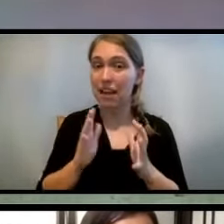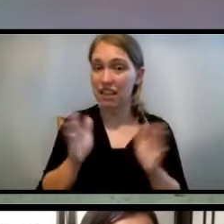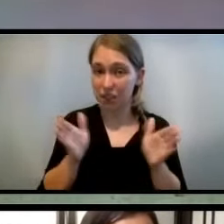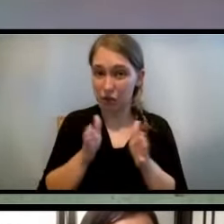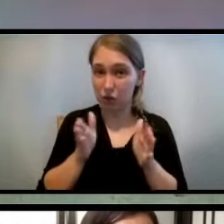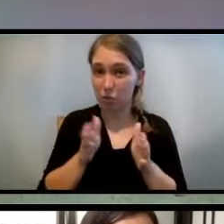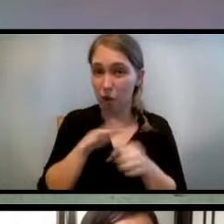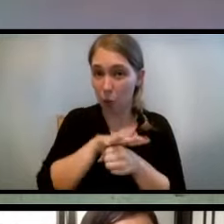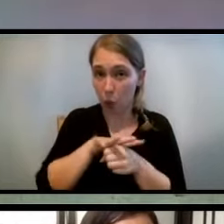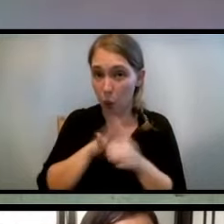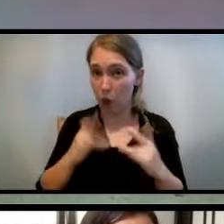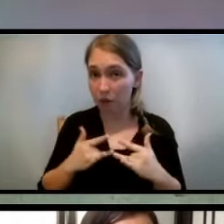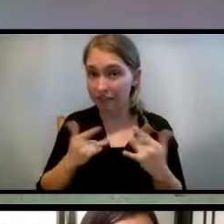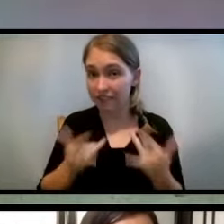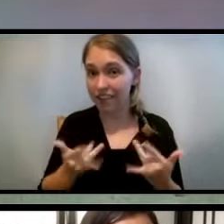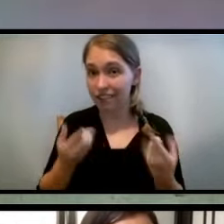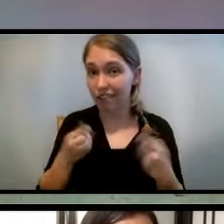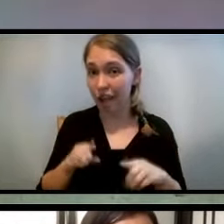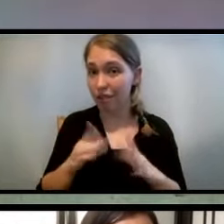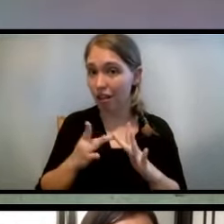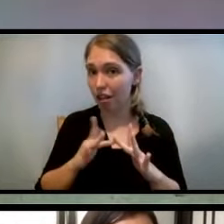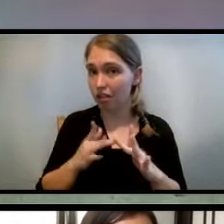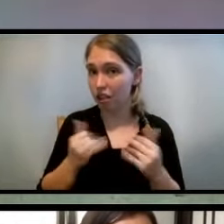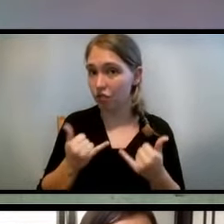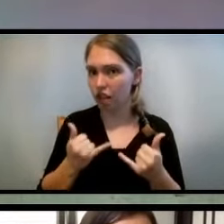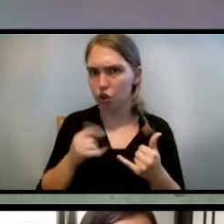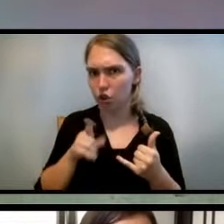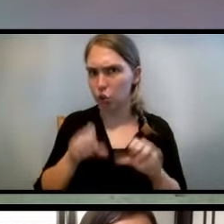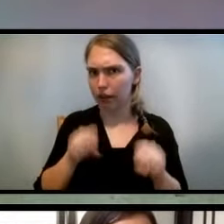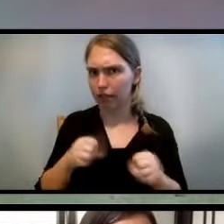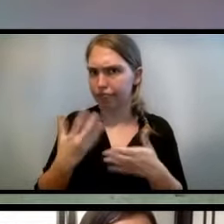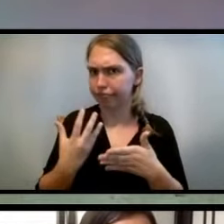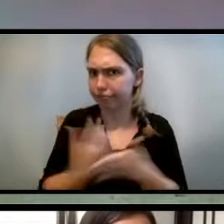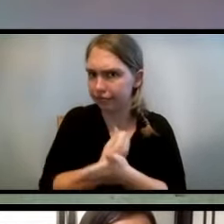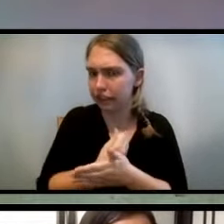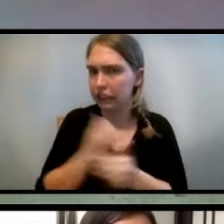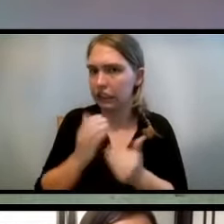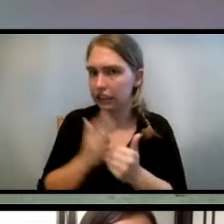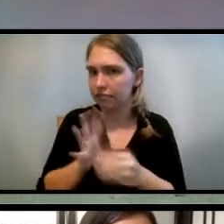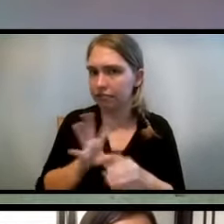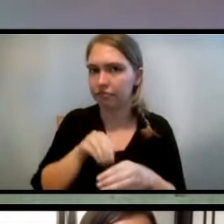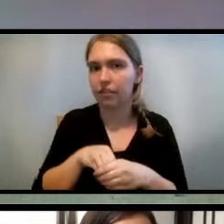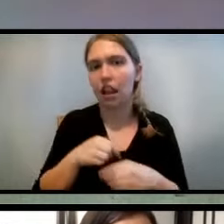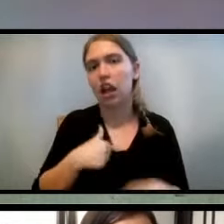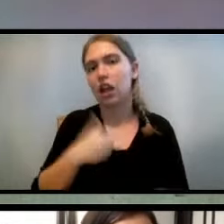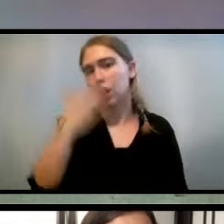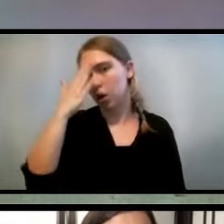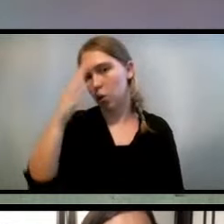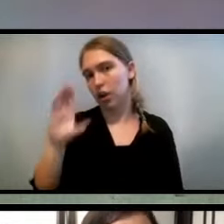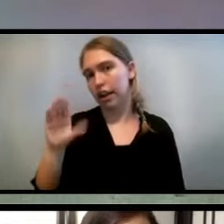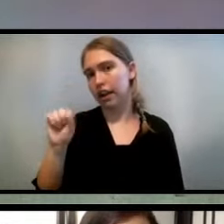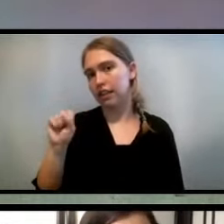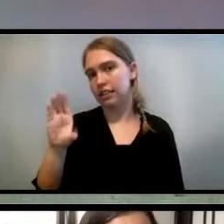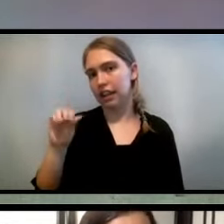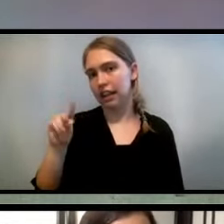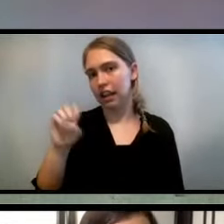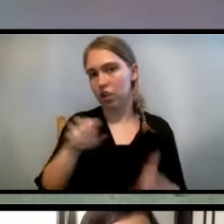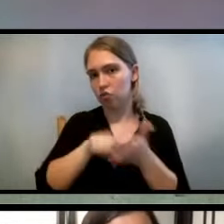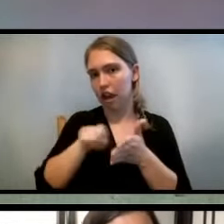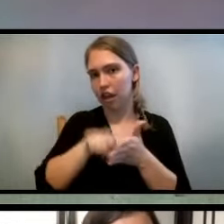stuff online right now, which makes it even more convenient. I know Cascade Writers here in the Pacific Northwest is